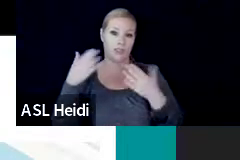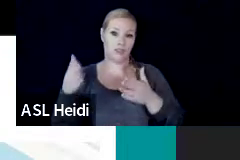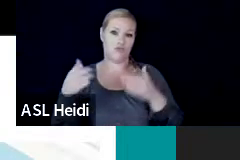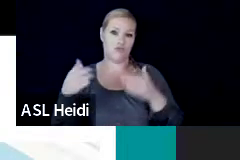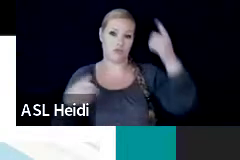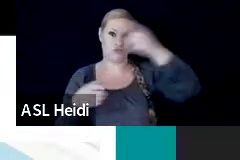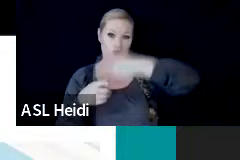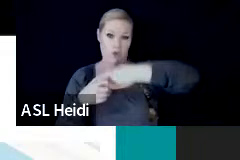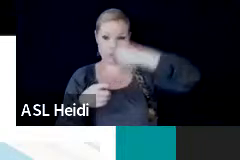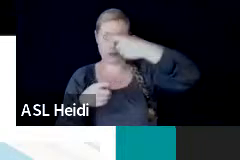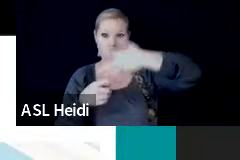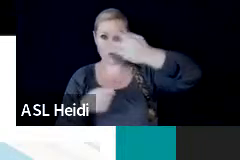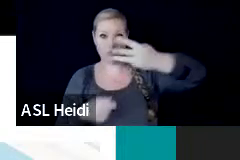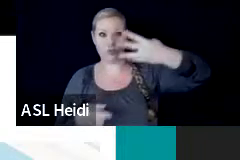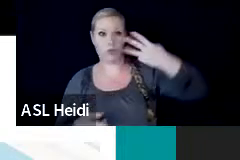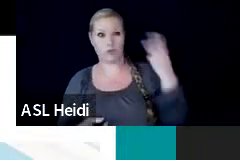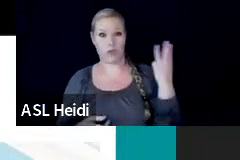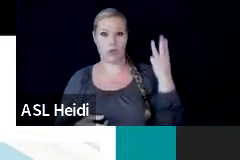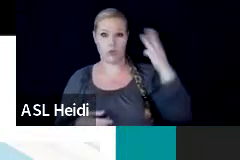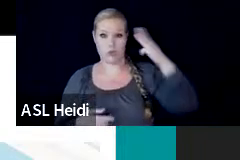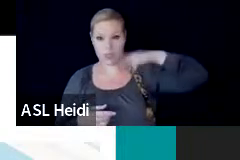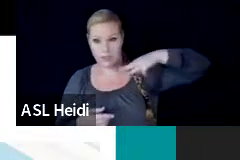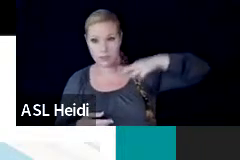across I-5.